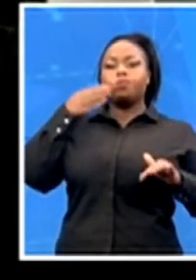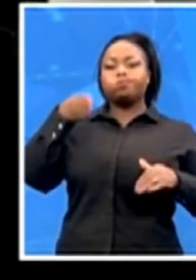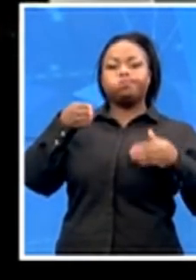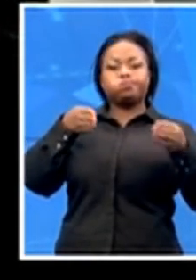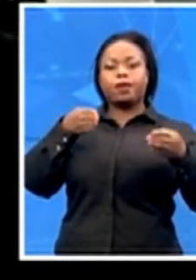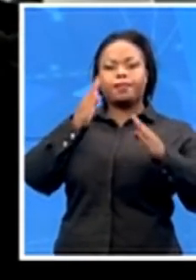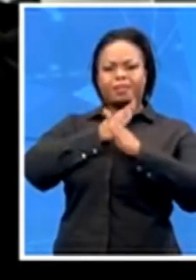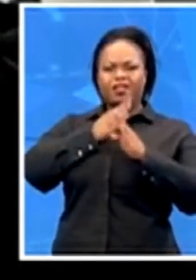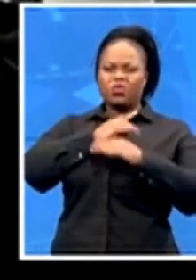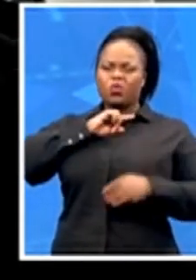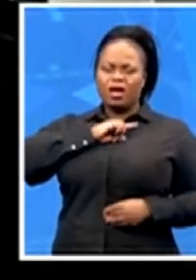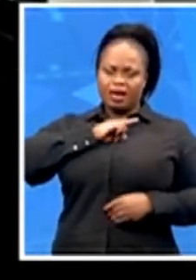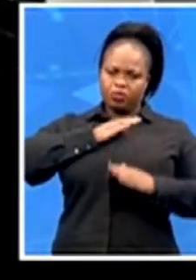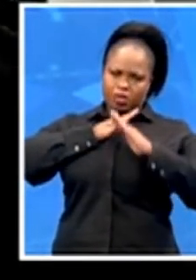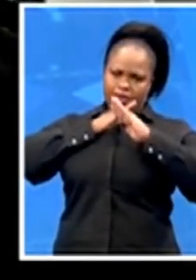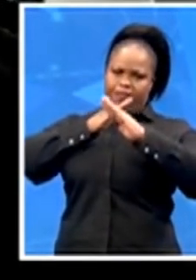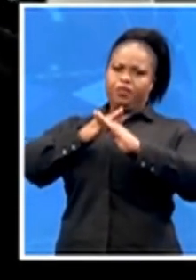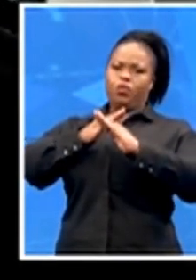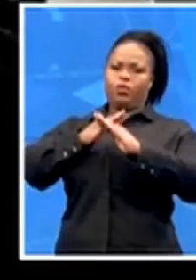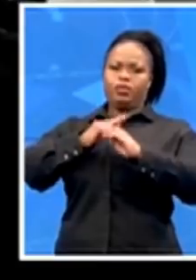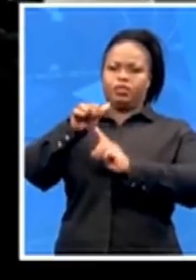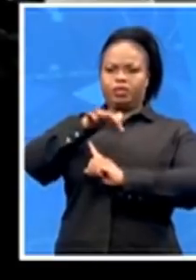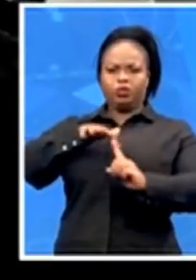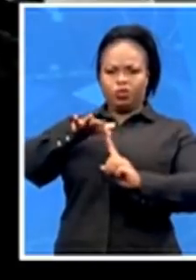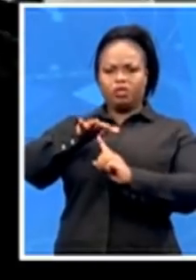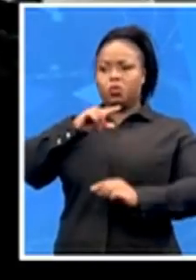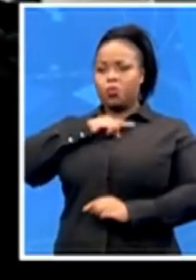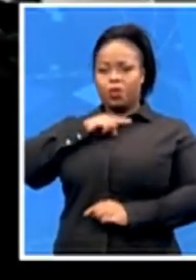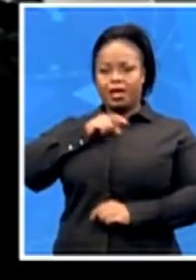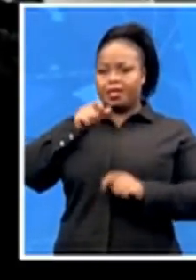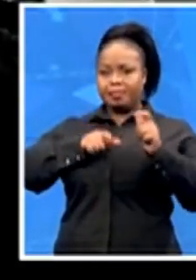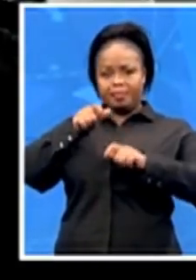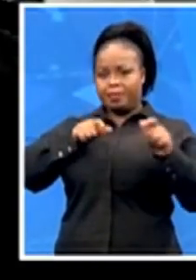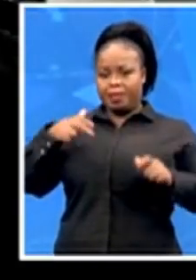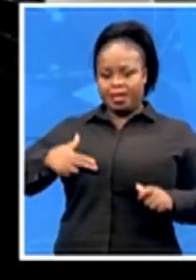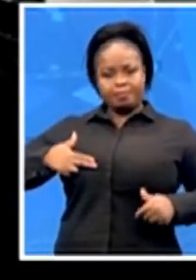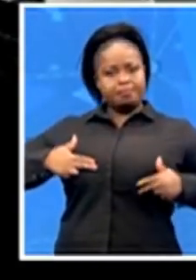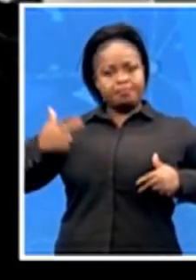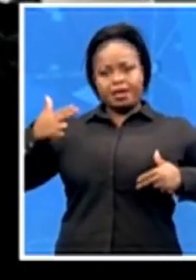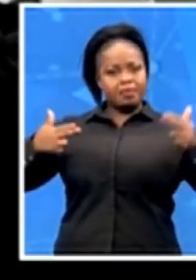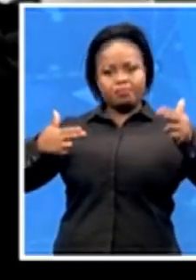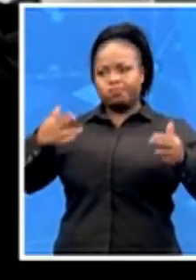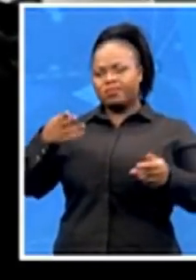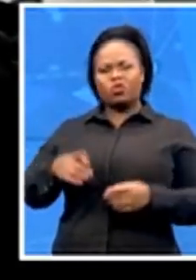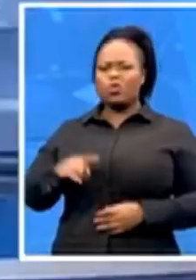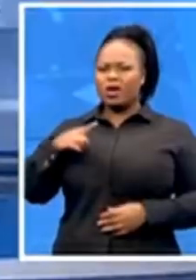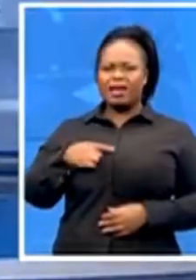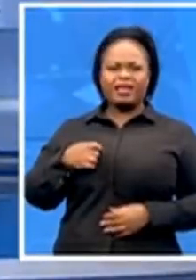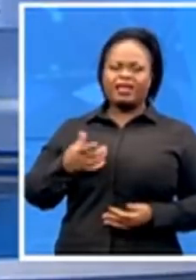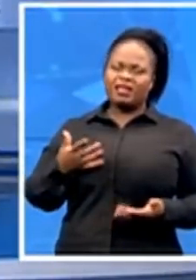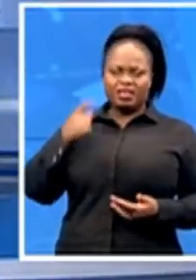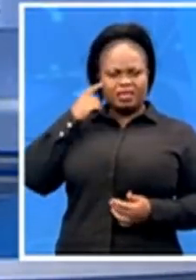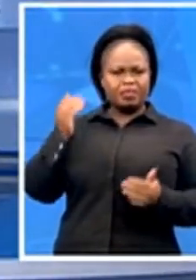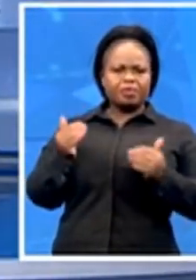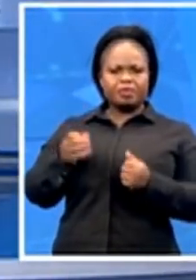kind of environment carrying firearms, because that situation could have been better handled. Mr. Masuku, when you say that police needed